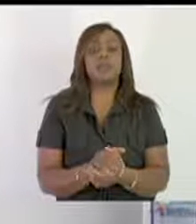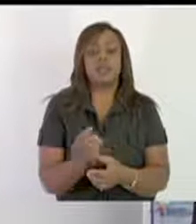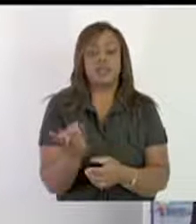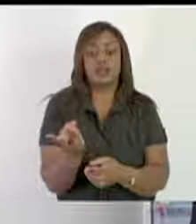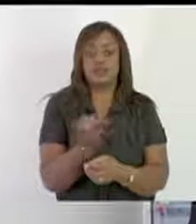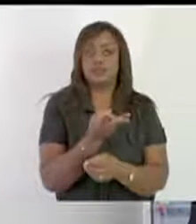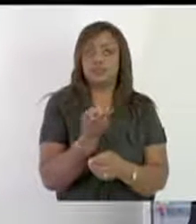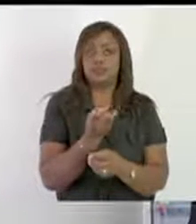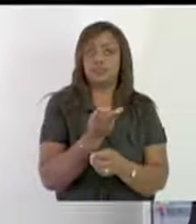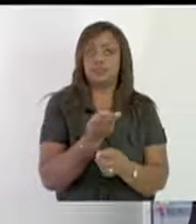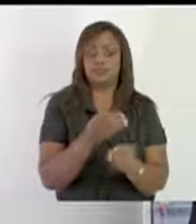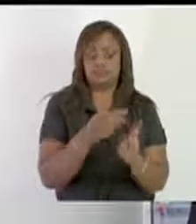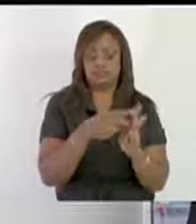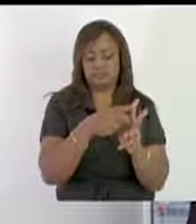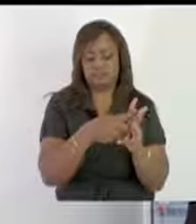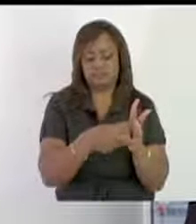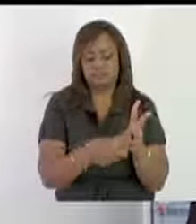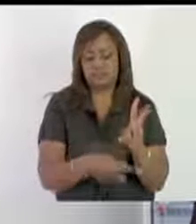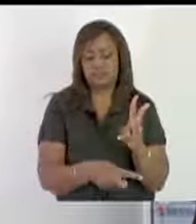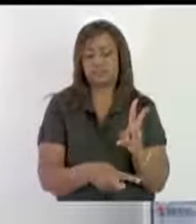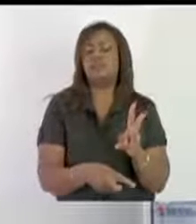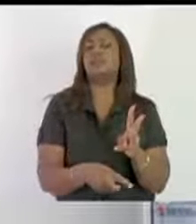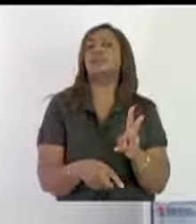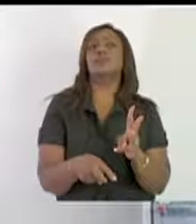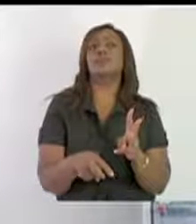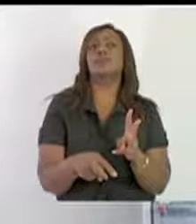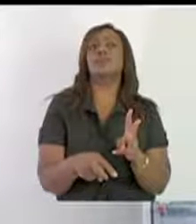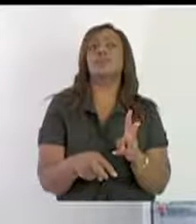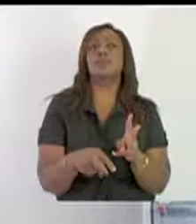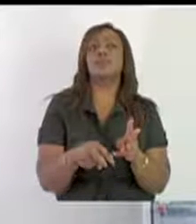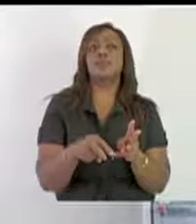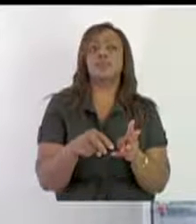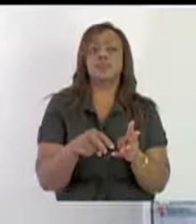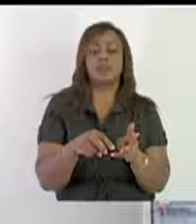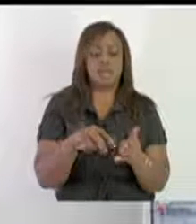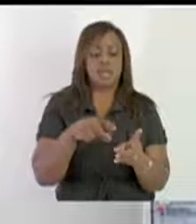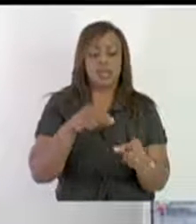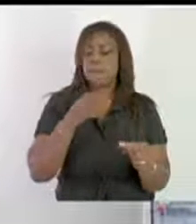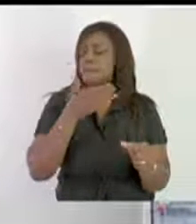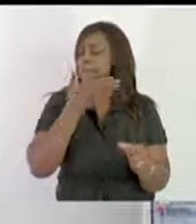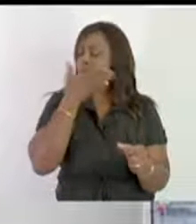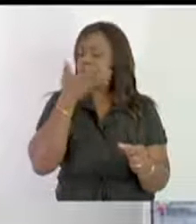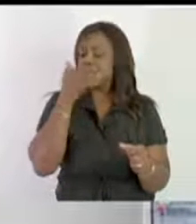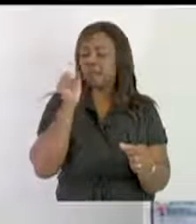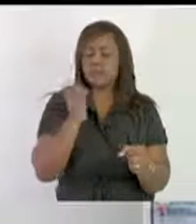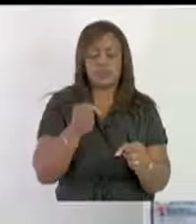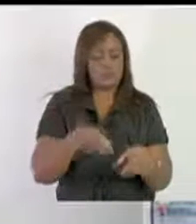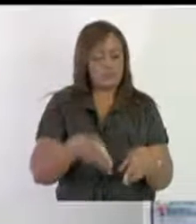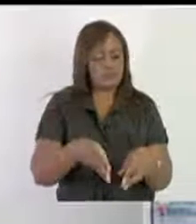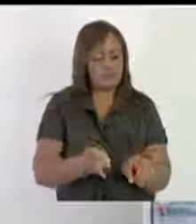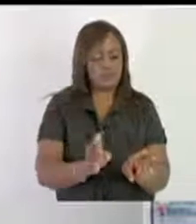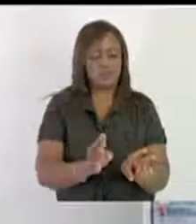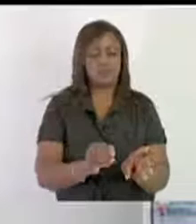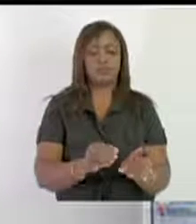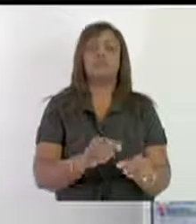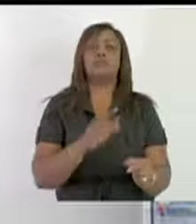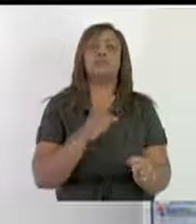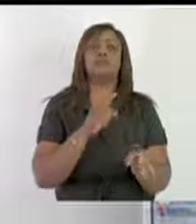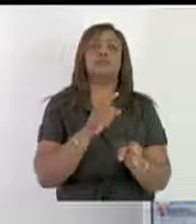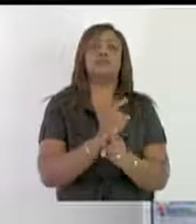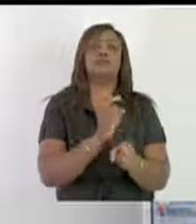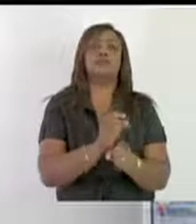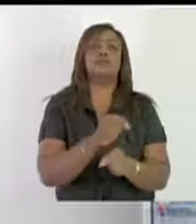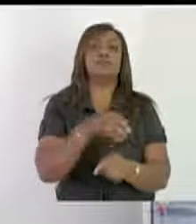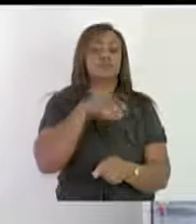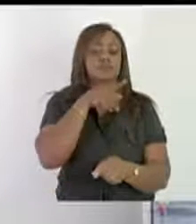these three methods of maintaining sexual health, abstinence is the best and the most effective method.